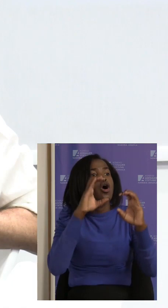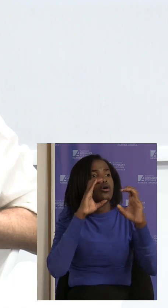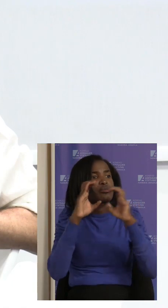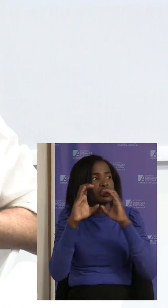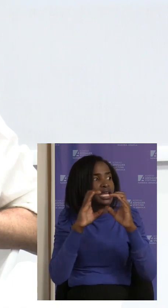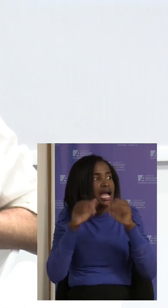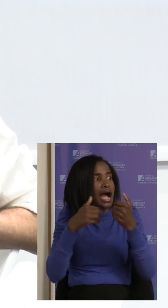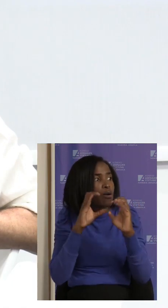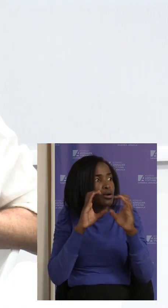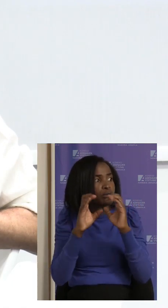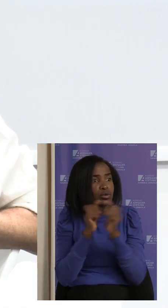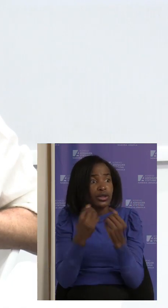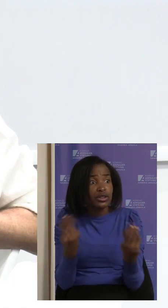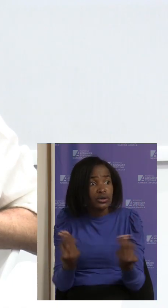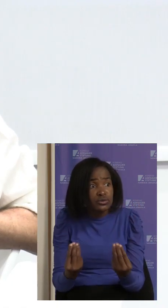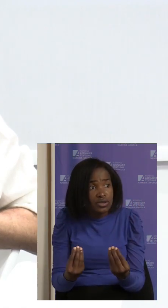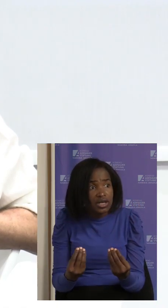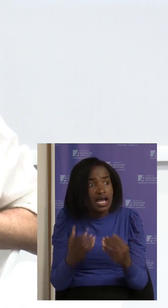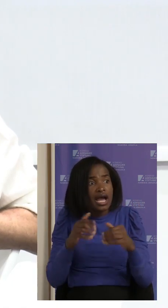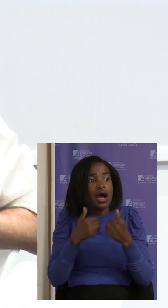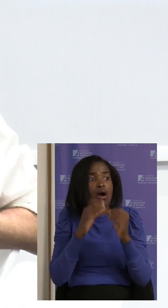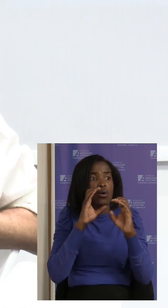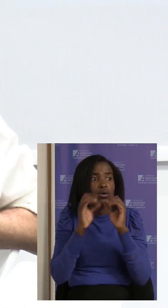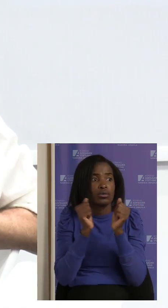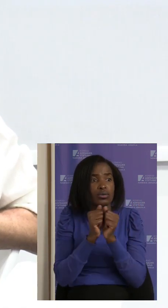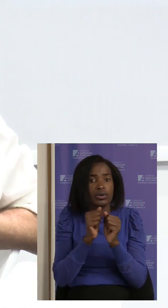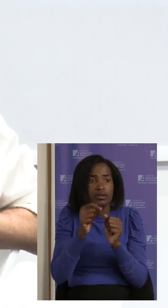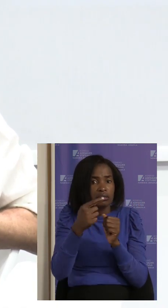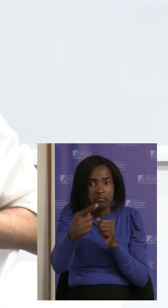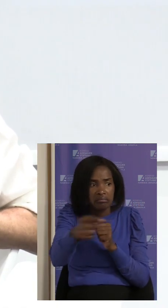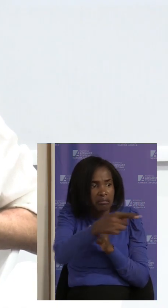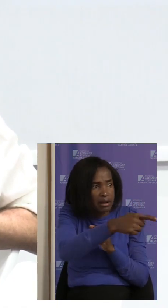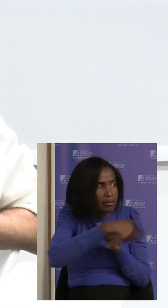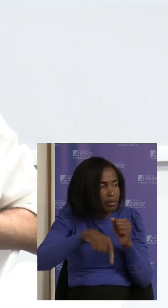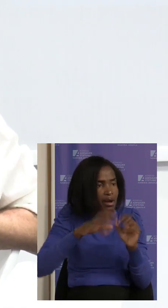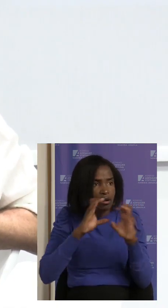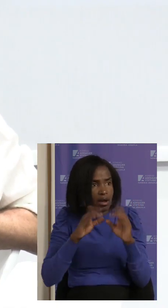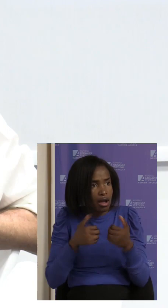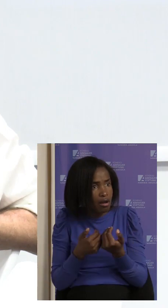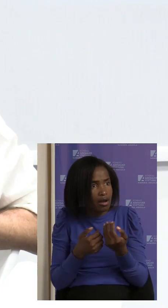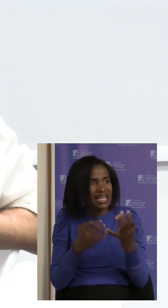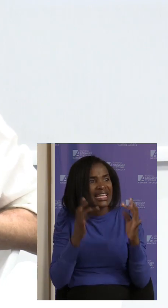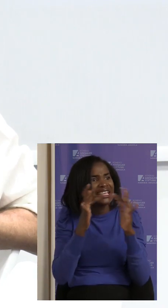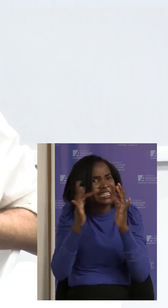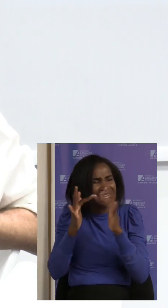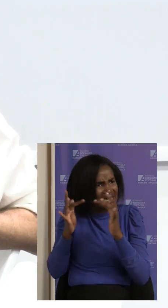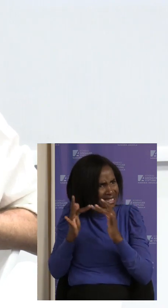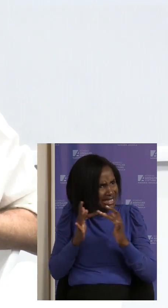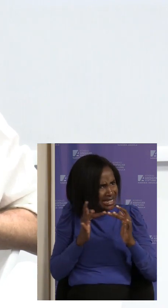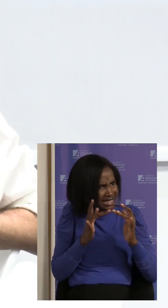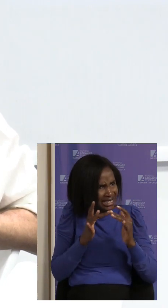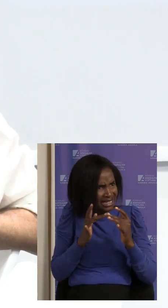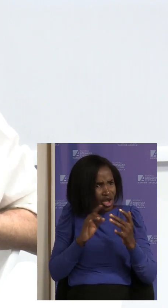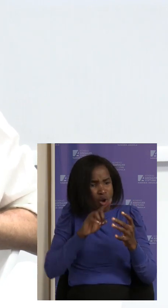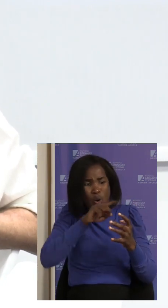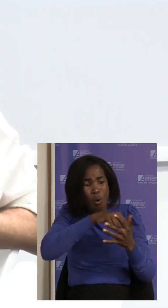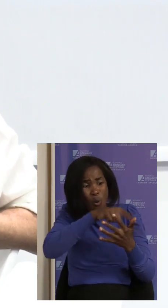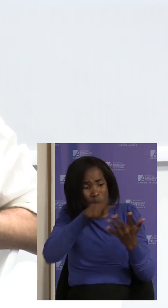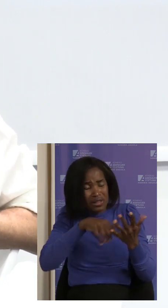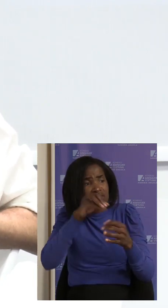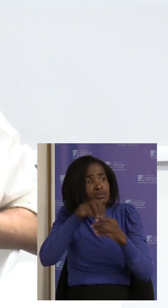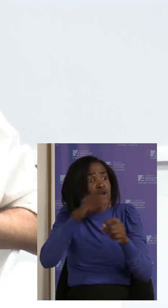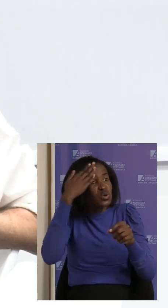are we communicating with the children? How are we communicating with each other? There's Internet of Things, where computers are